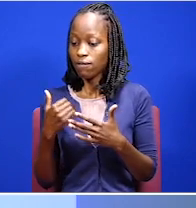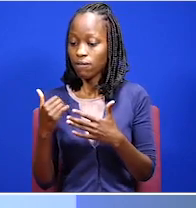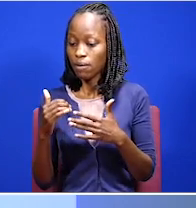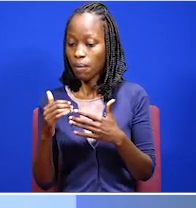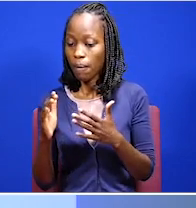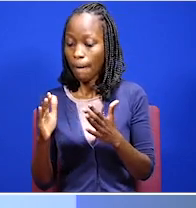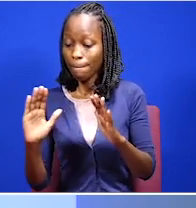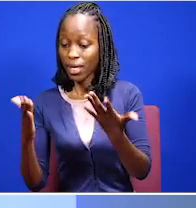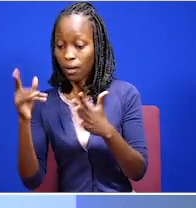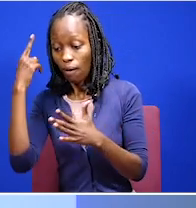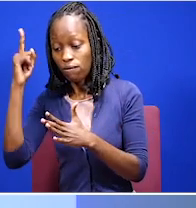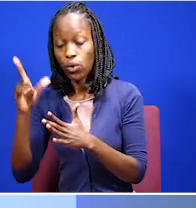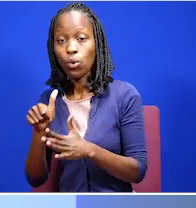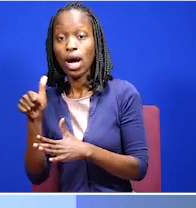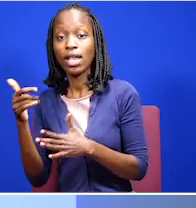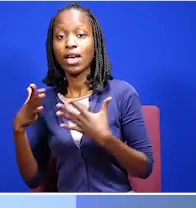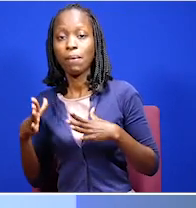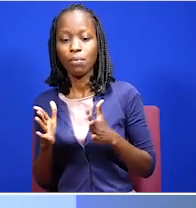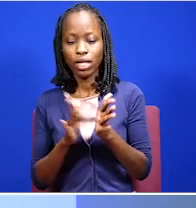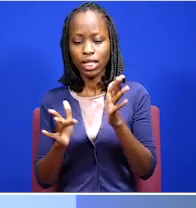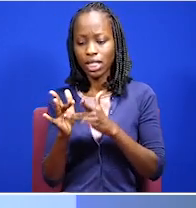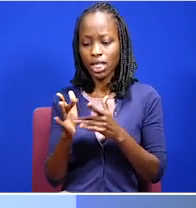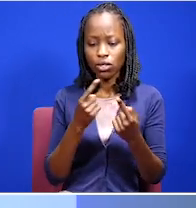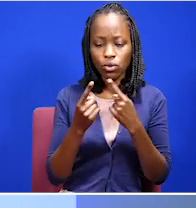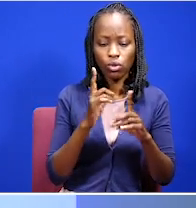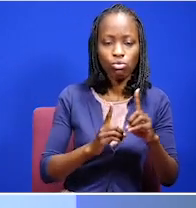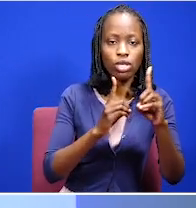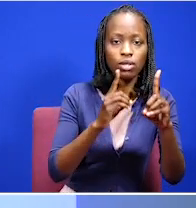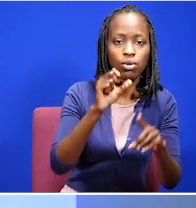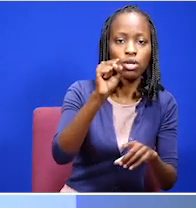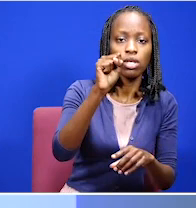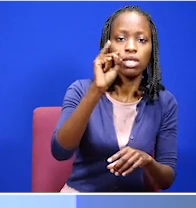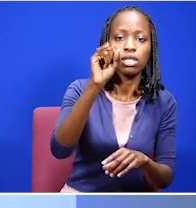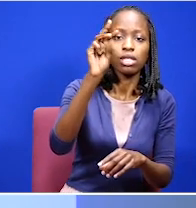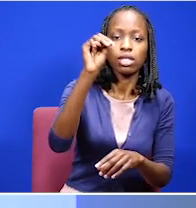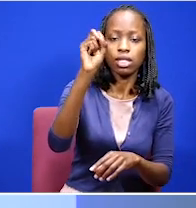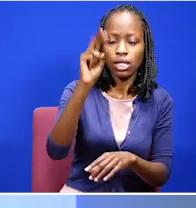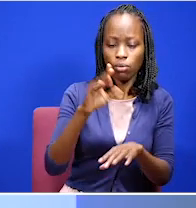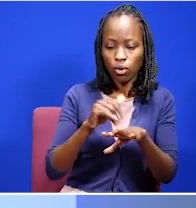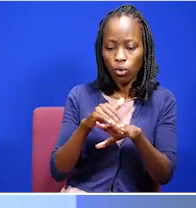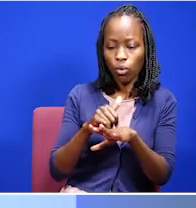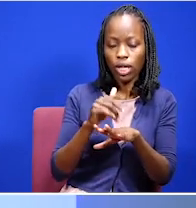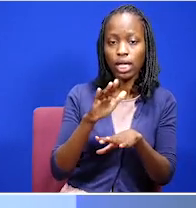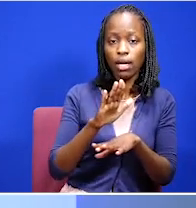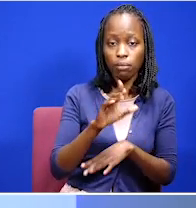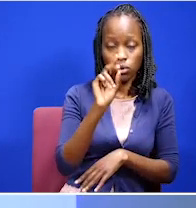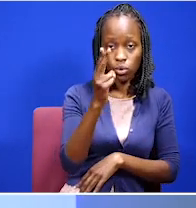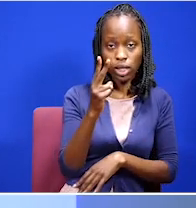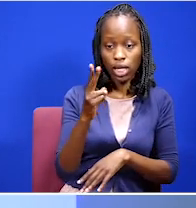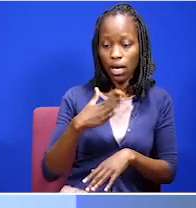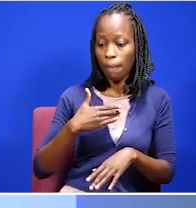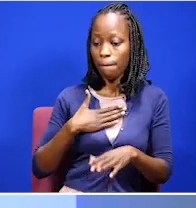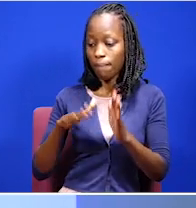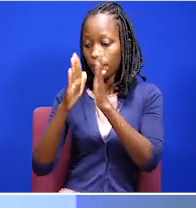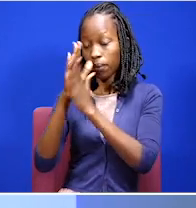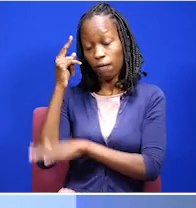brethren. Jesus speaking to Simon, he said, Simon, Simon, calling him twice. Simon,